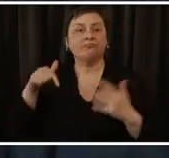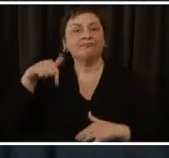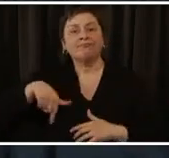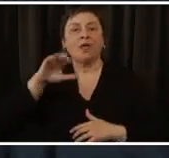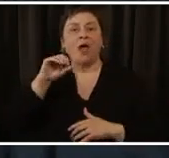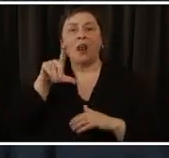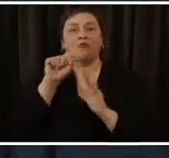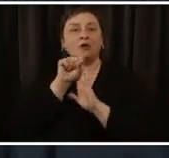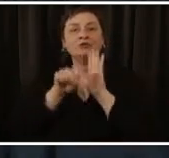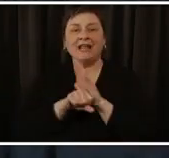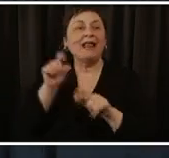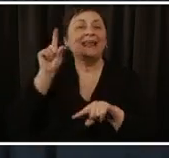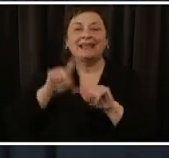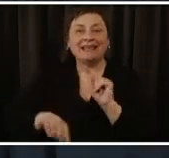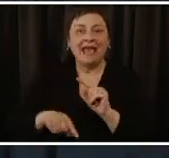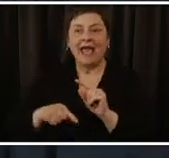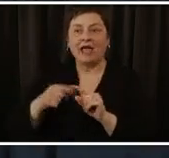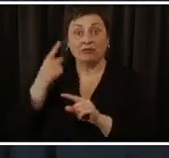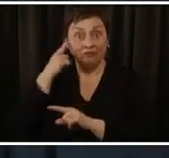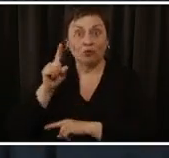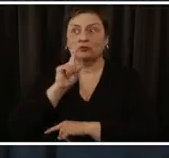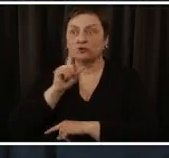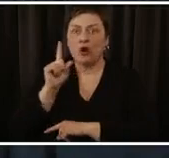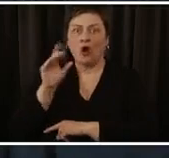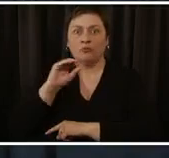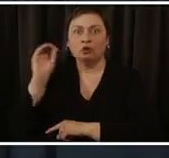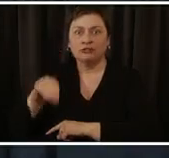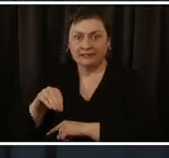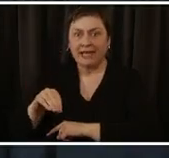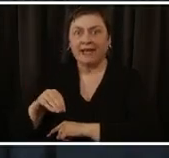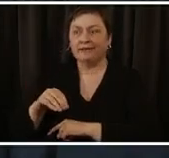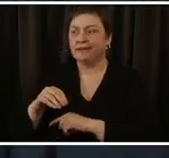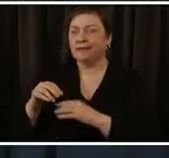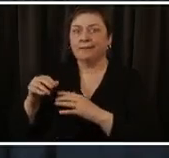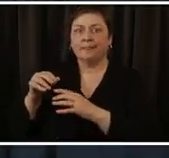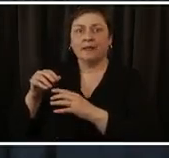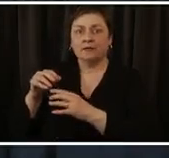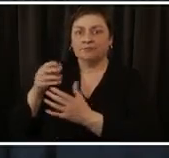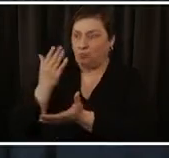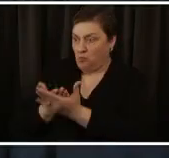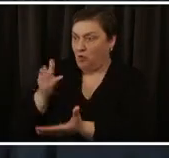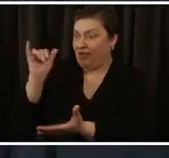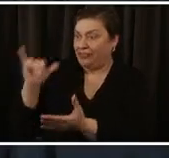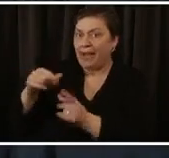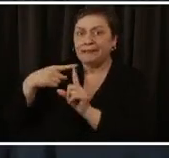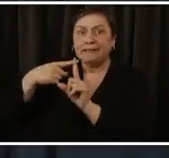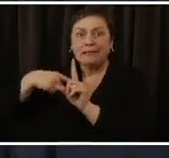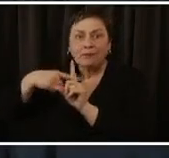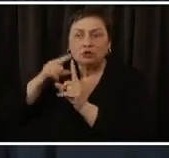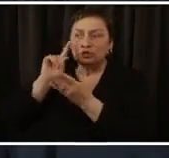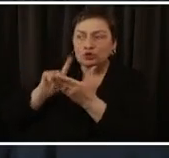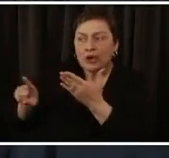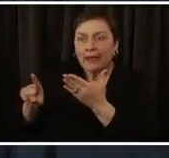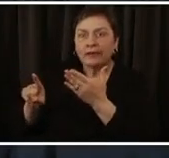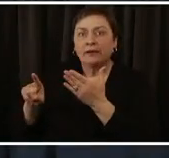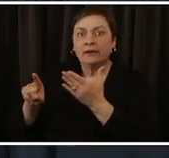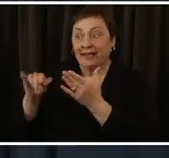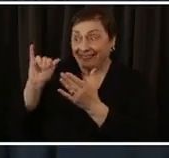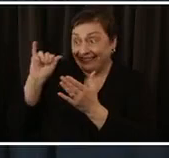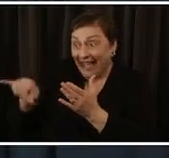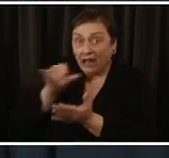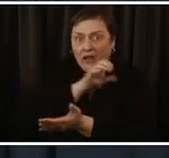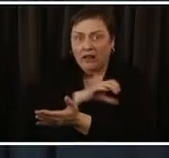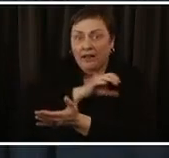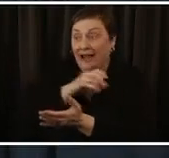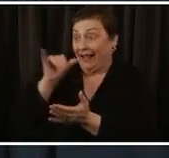cannot confirm with the normal chain of custody and temperature checks. We cannot confirm that those